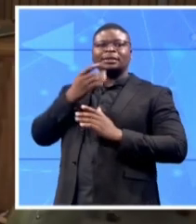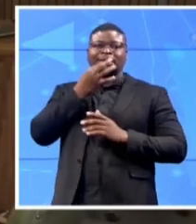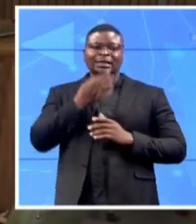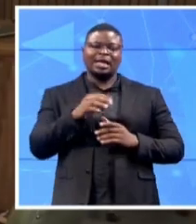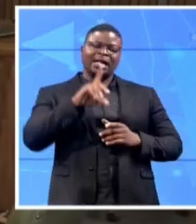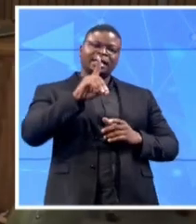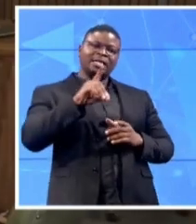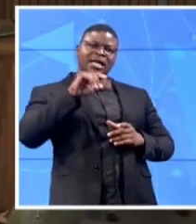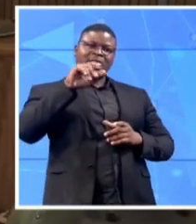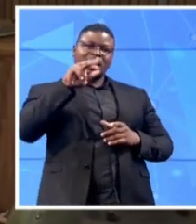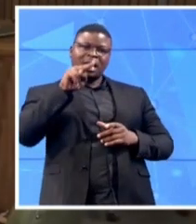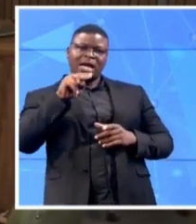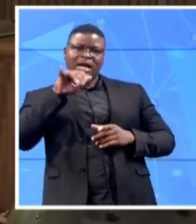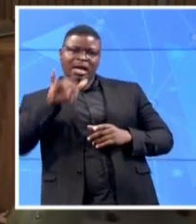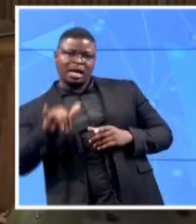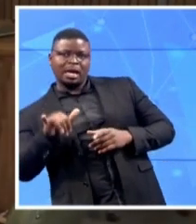and